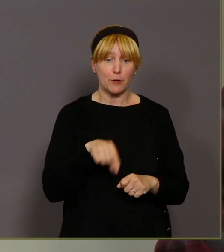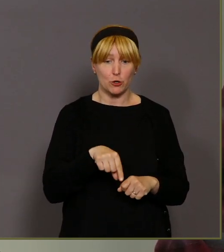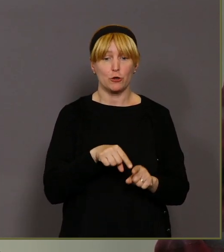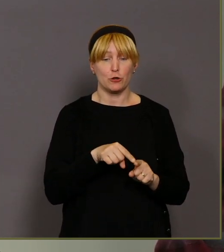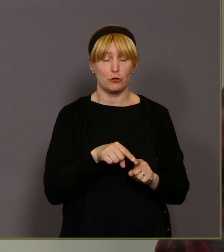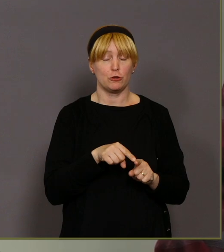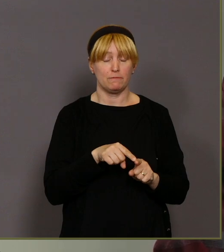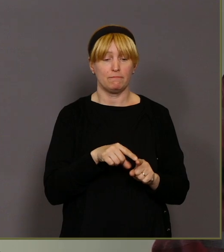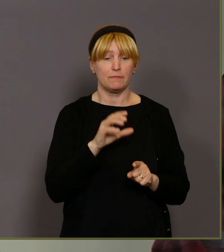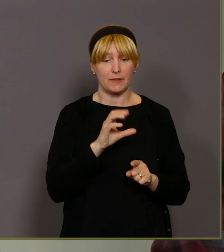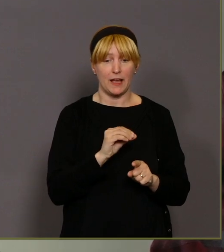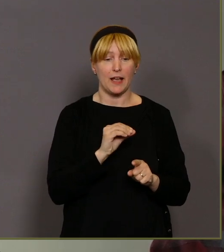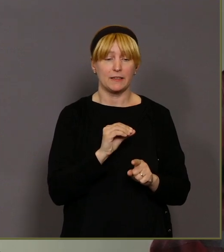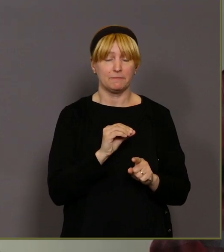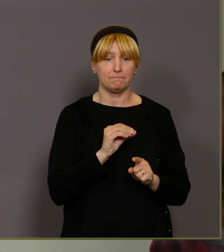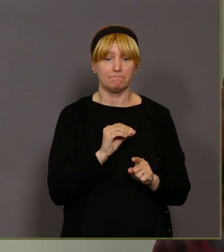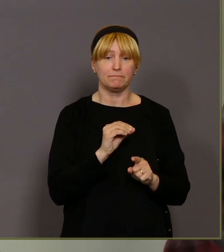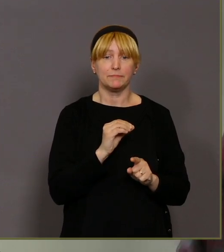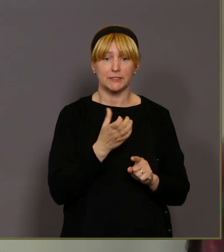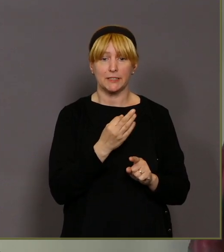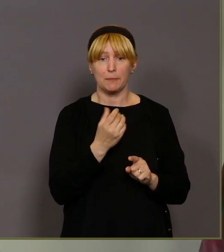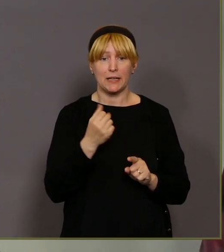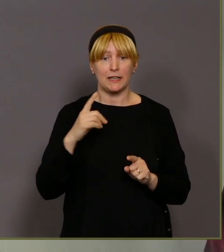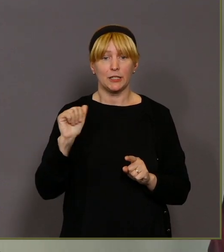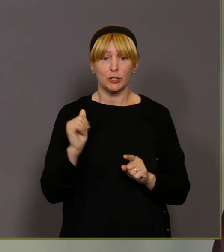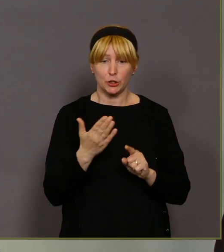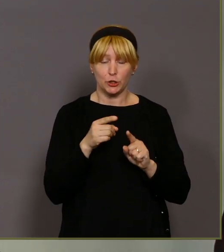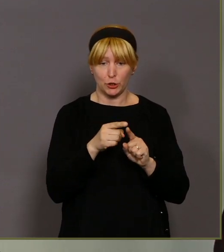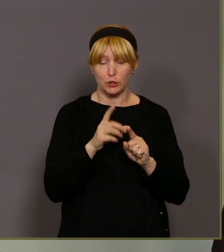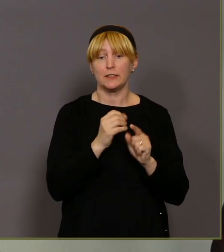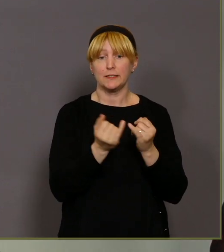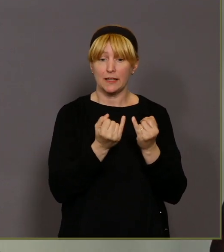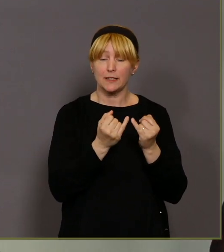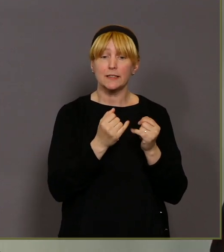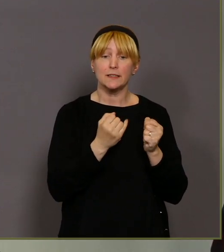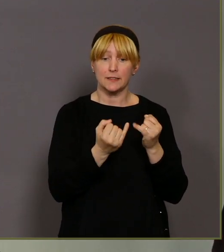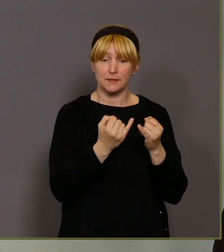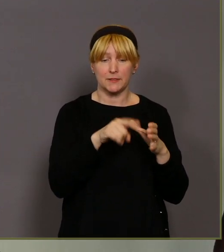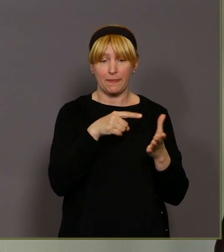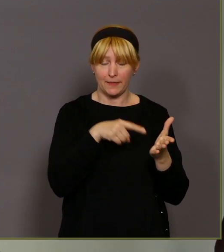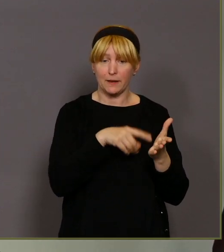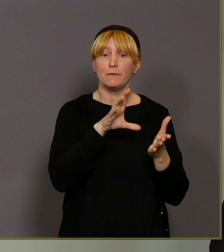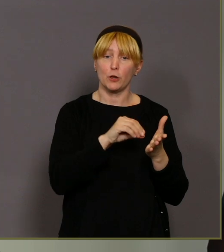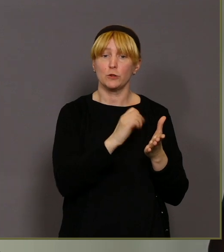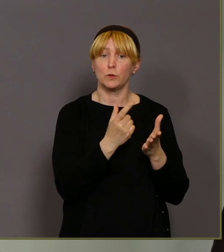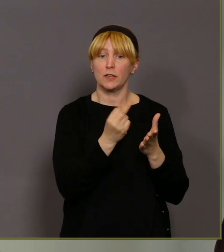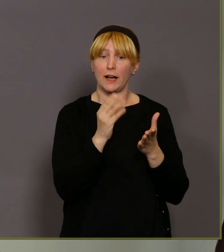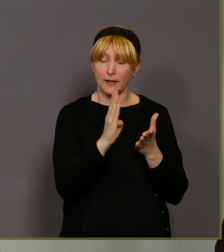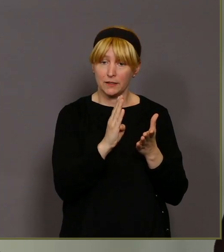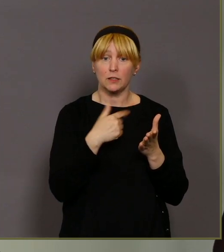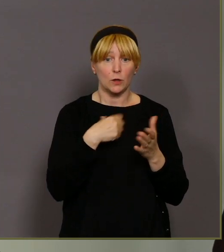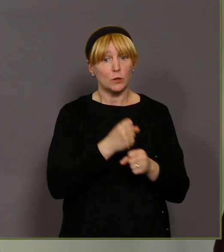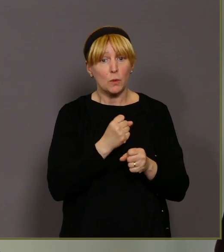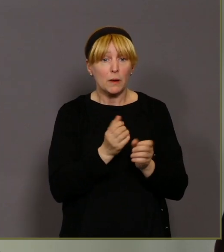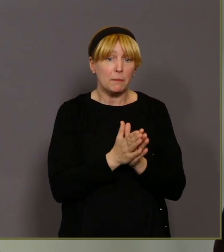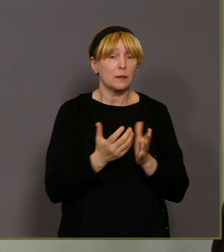Accessibility Competence Center at Stuttgart Media University. And I work, among other groups, I